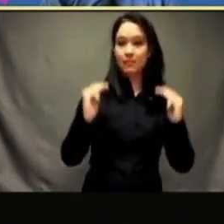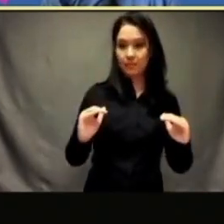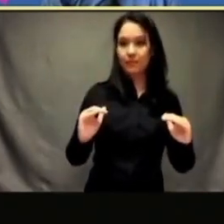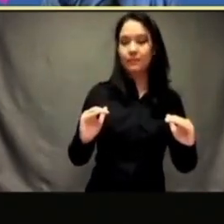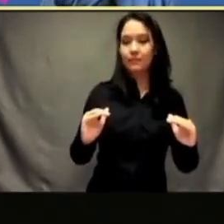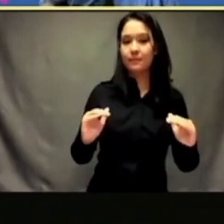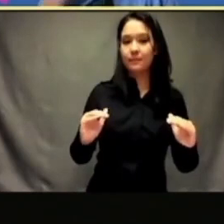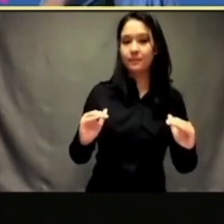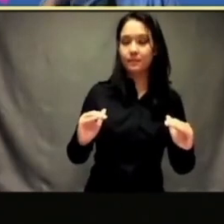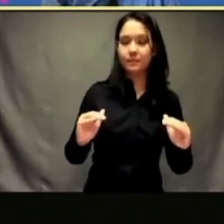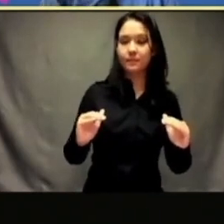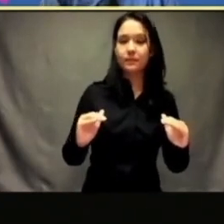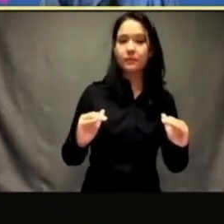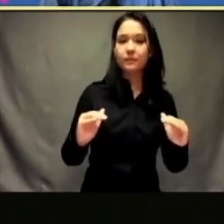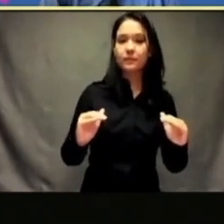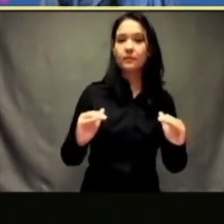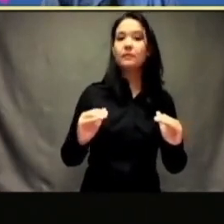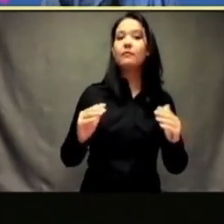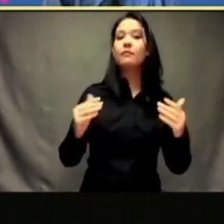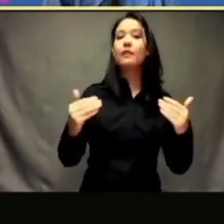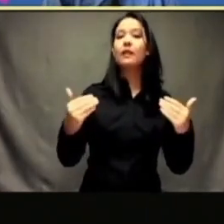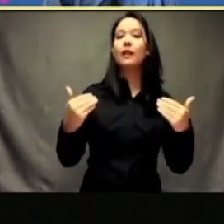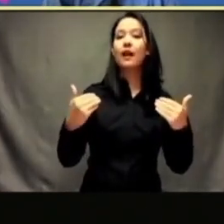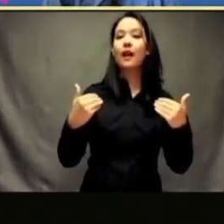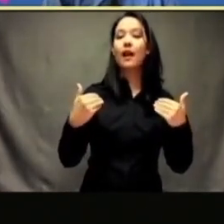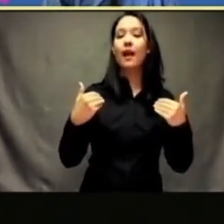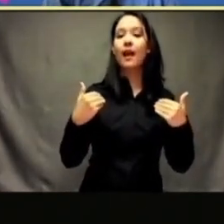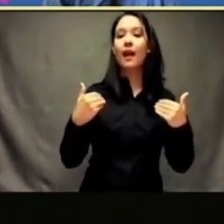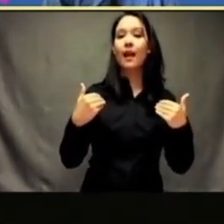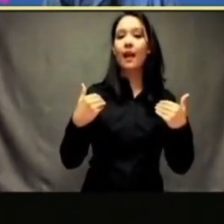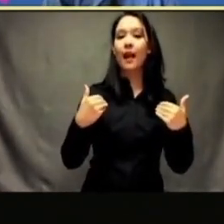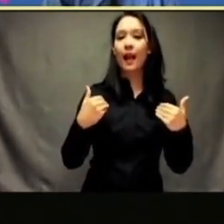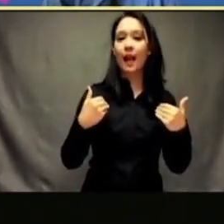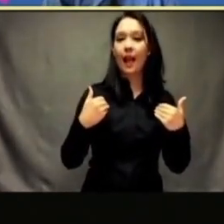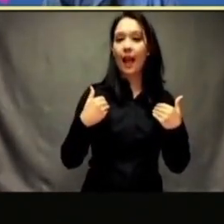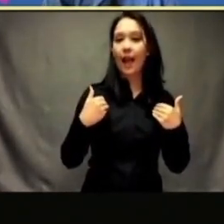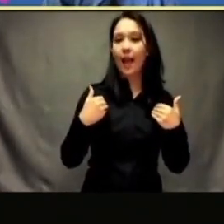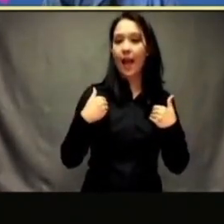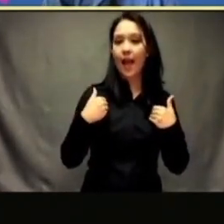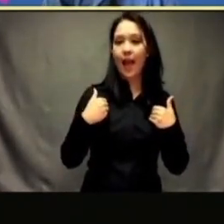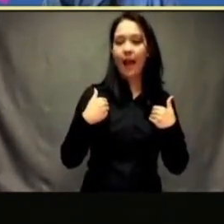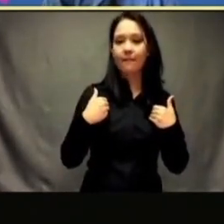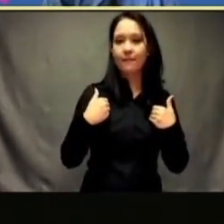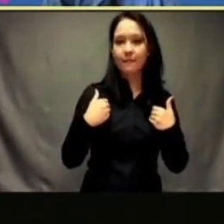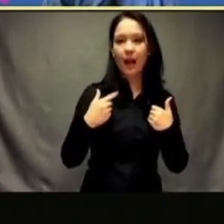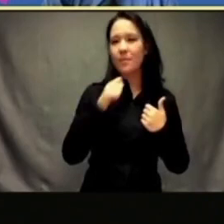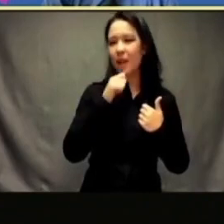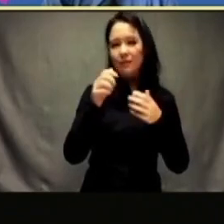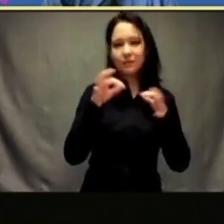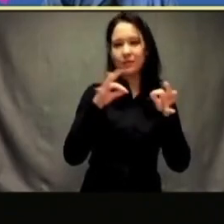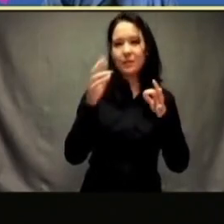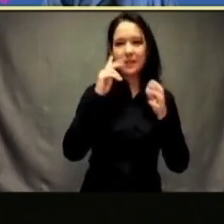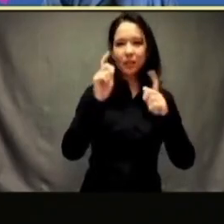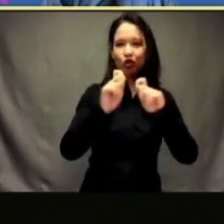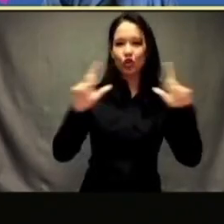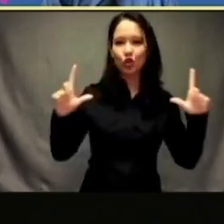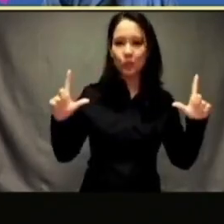what I did is I actually had this piece here, and I'm not going to spend too much time. I'm telling you. Let me see if I can zoom